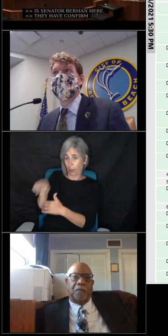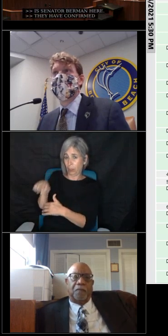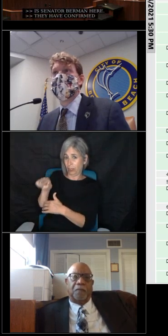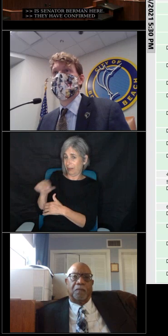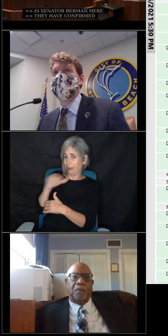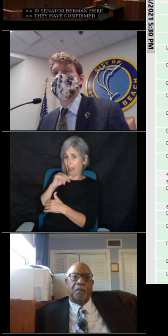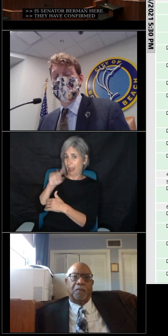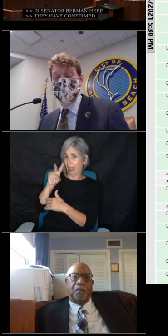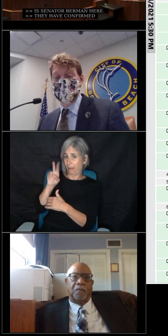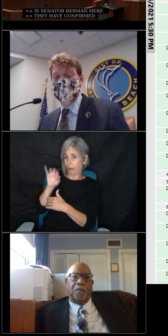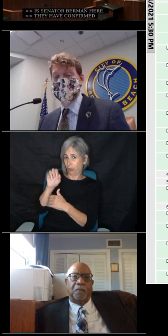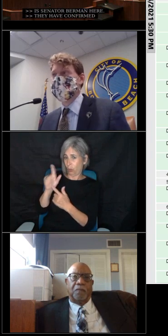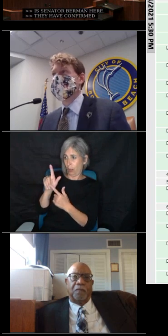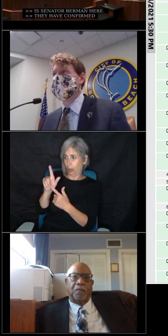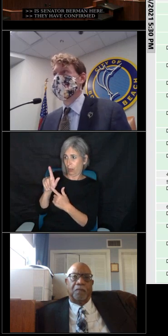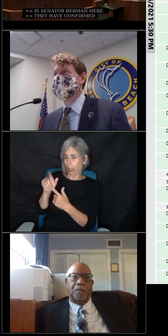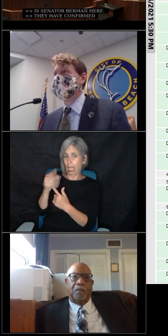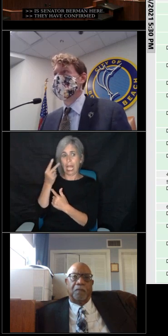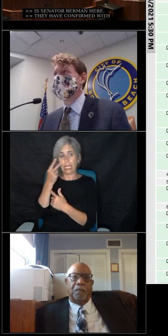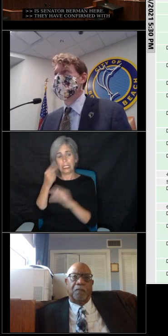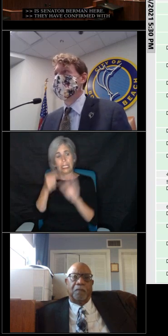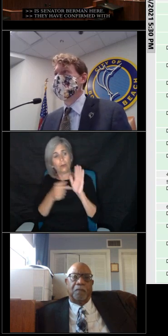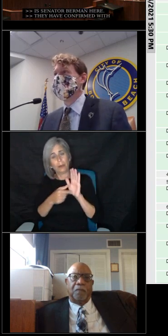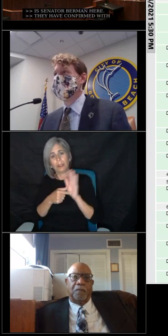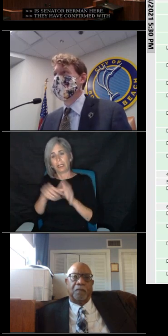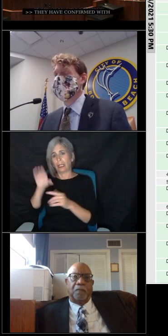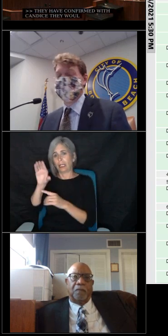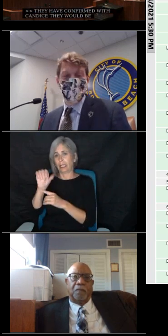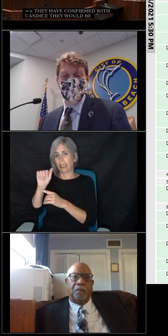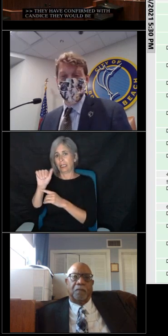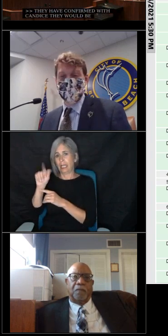Oh, I see Representative Casello, so.